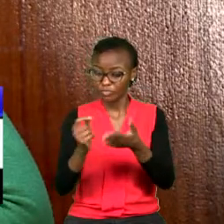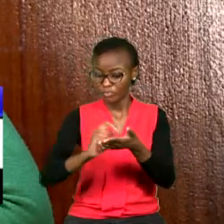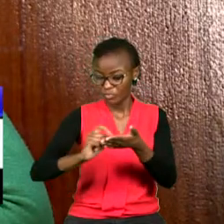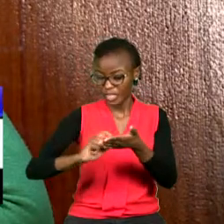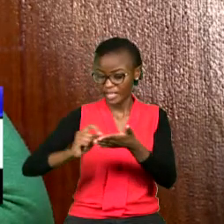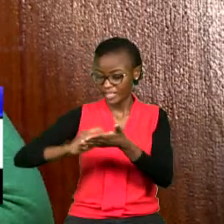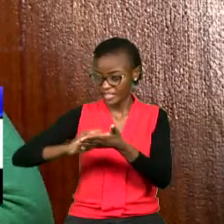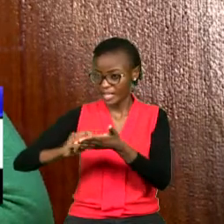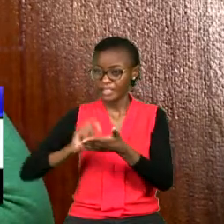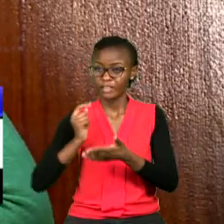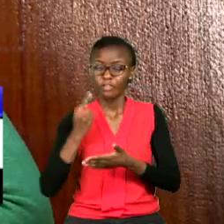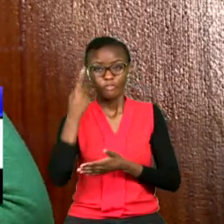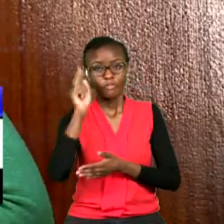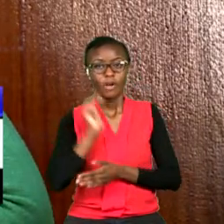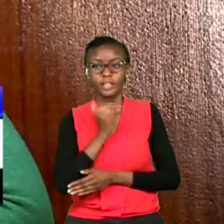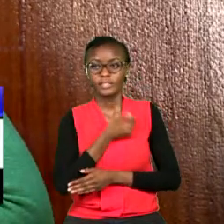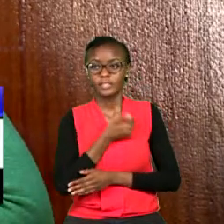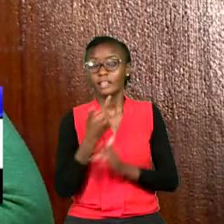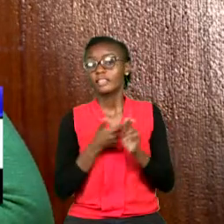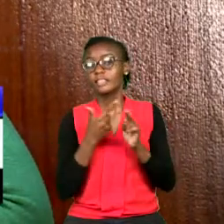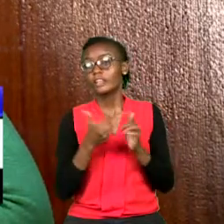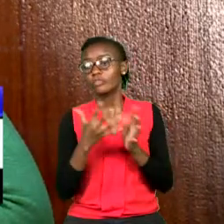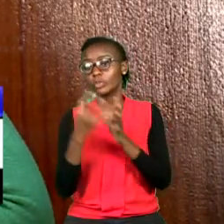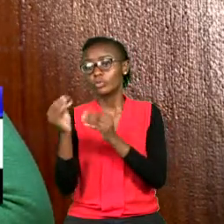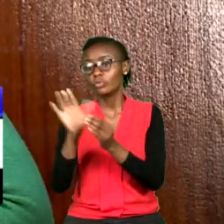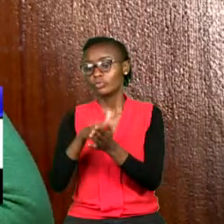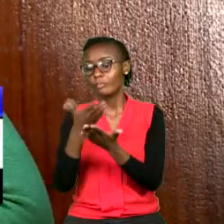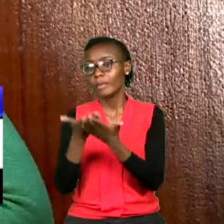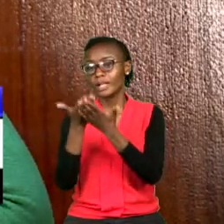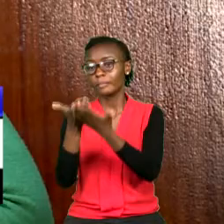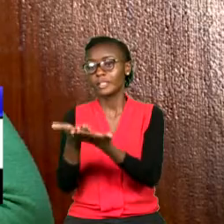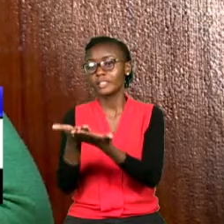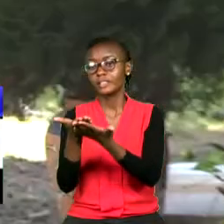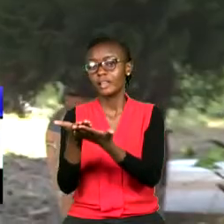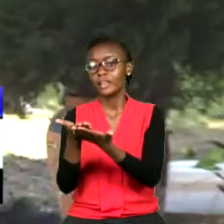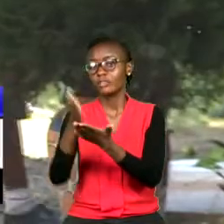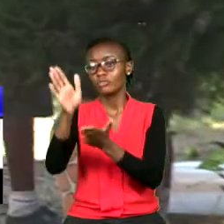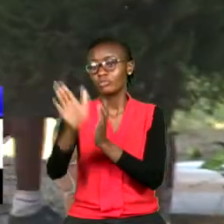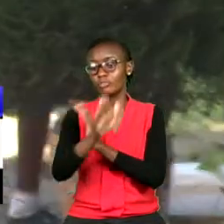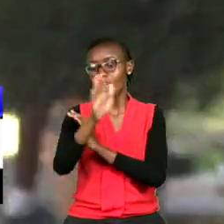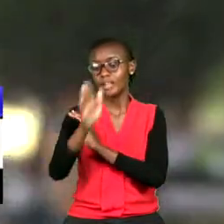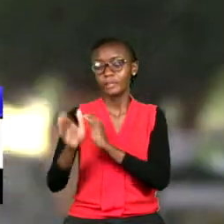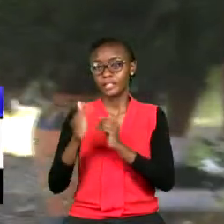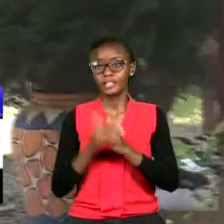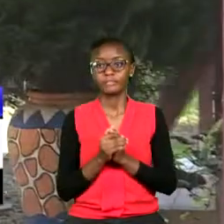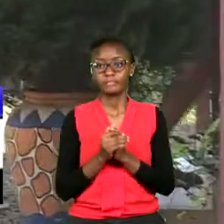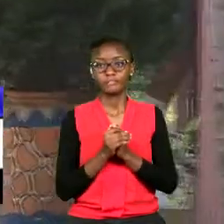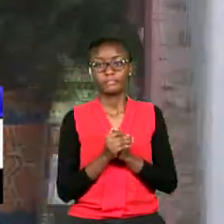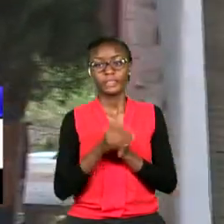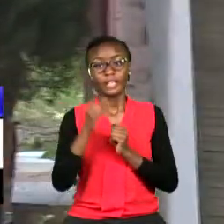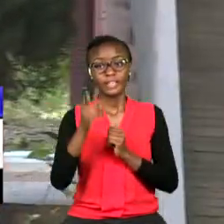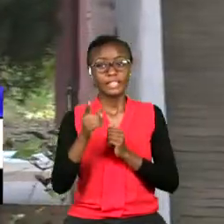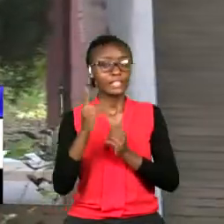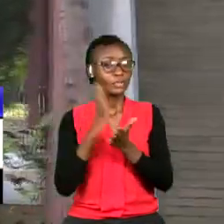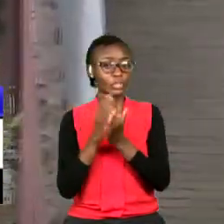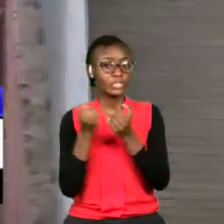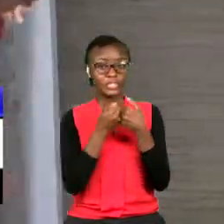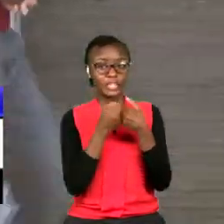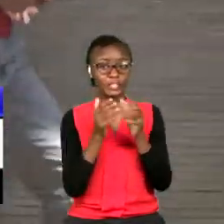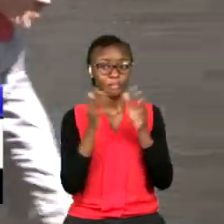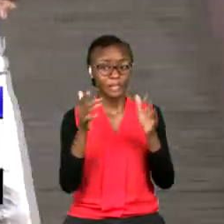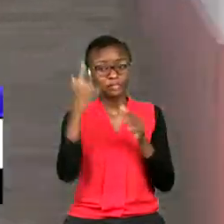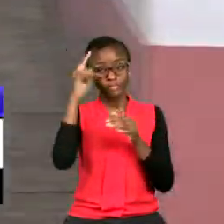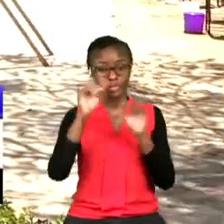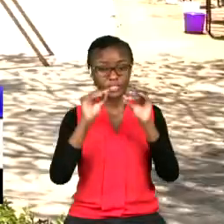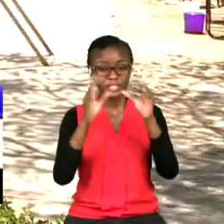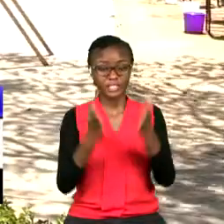47 countries and take it to Parliament for it to look into it. However, in a move that will rattle the Teachers Service